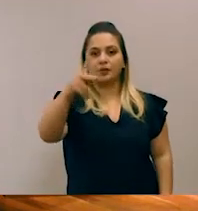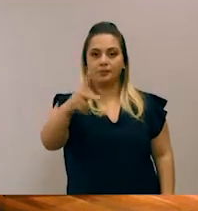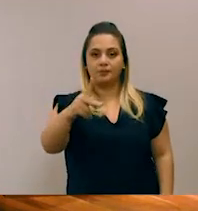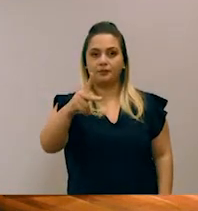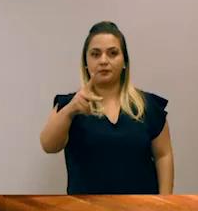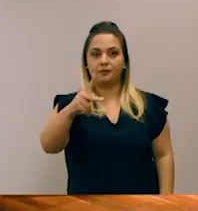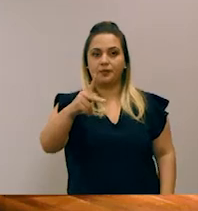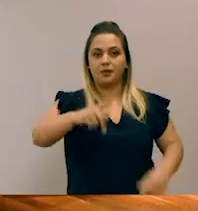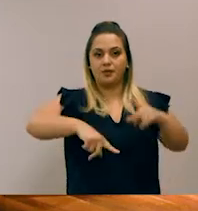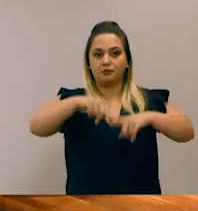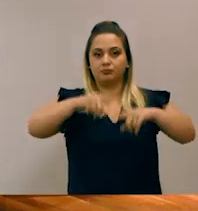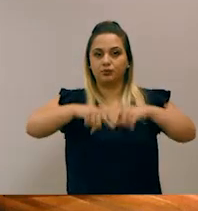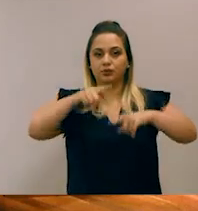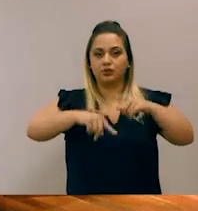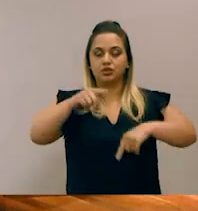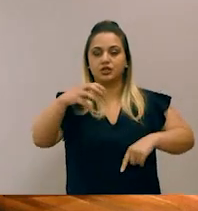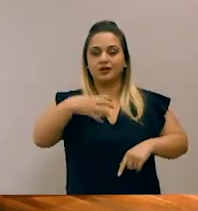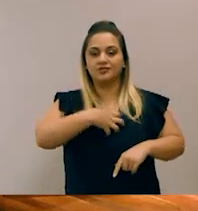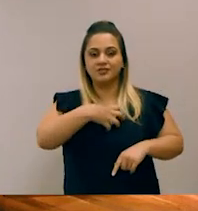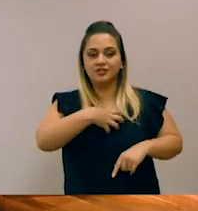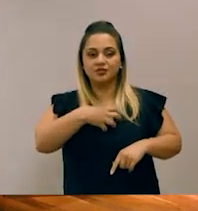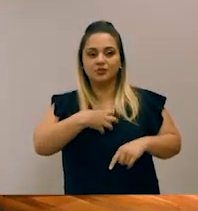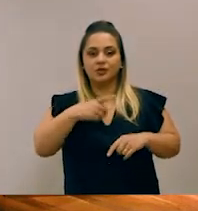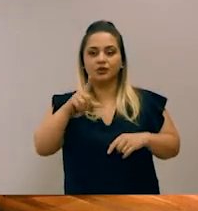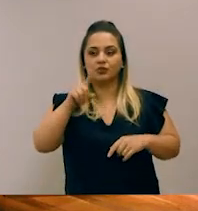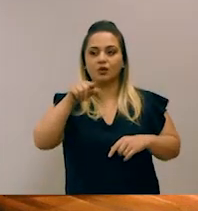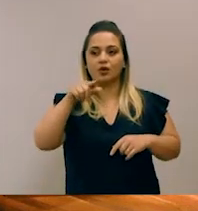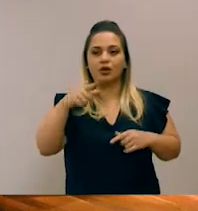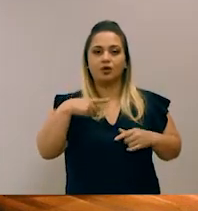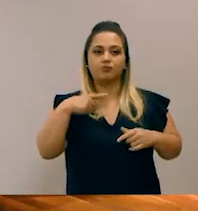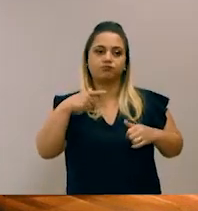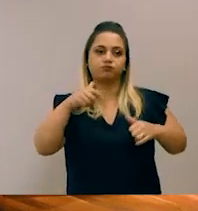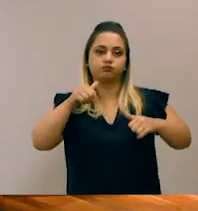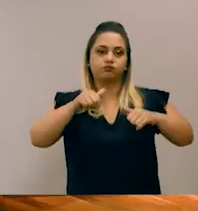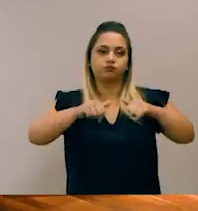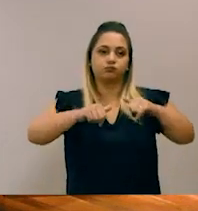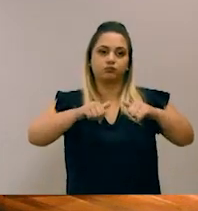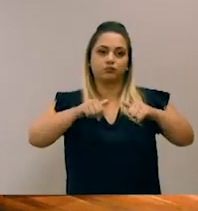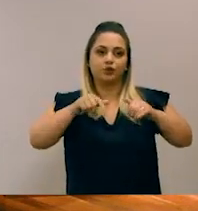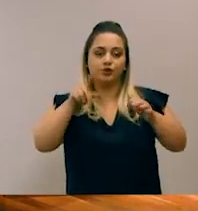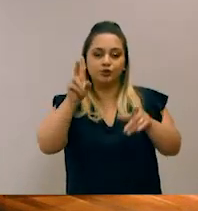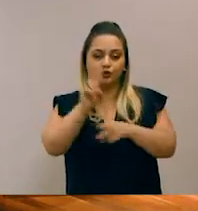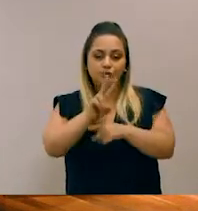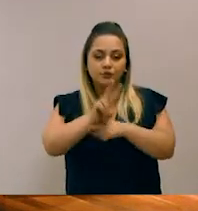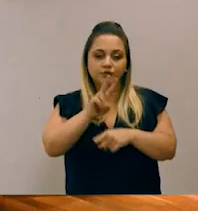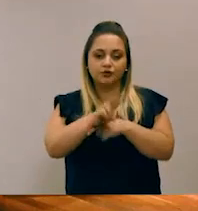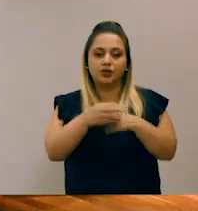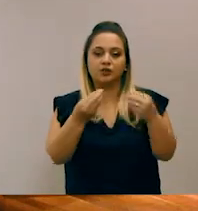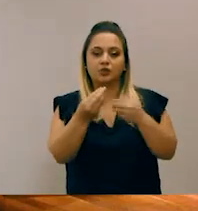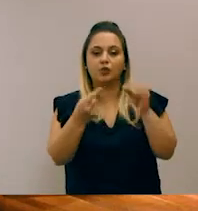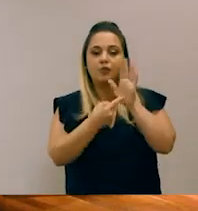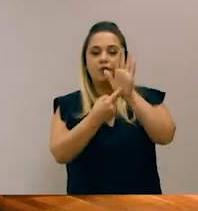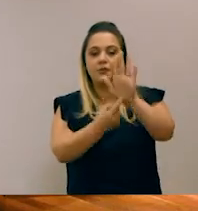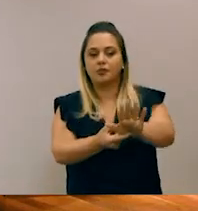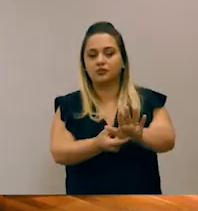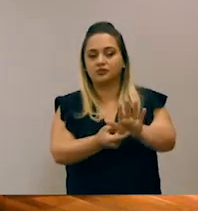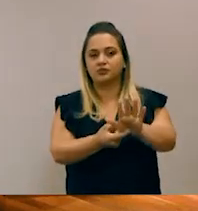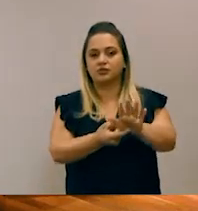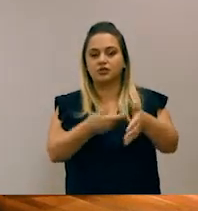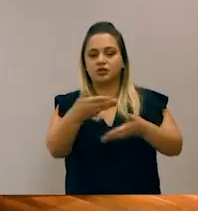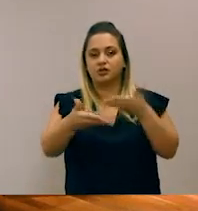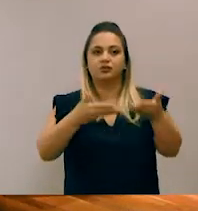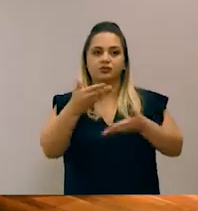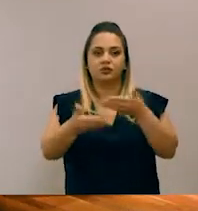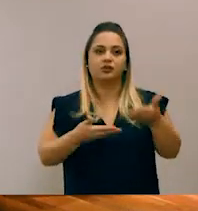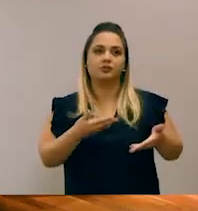Concerning NLP and policy evaluation, I think the sentiment analysis must be supervised. How did you establish the training sample?